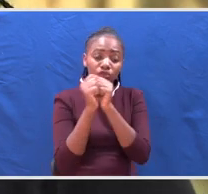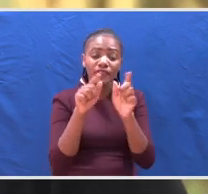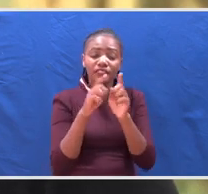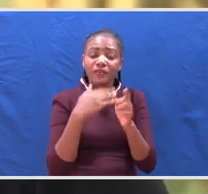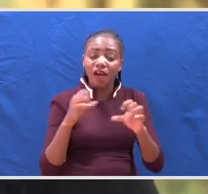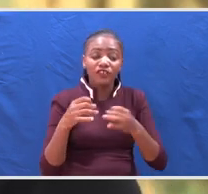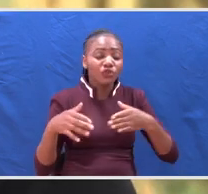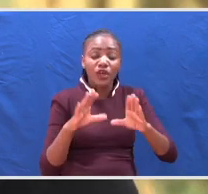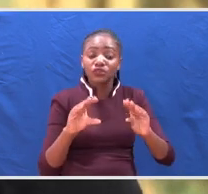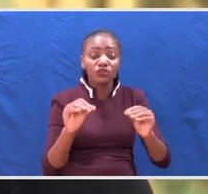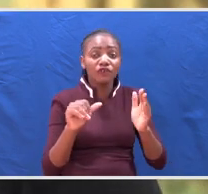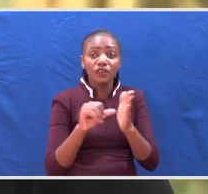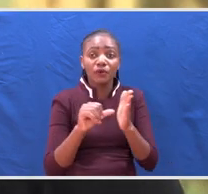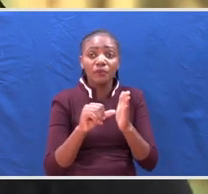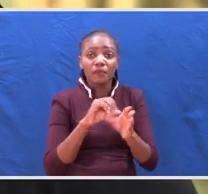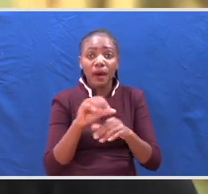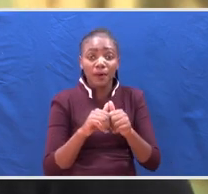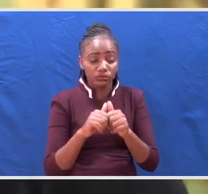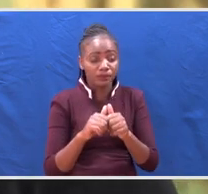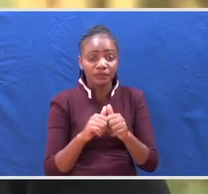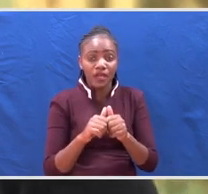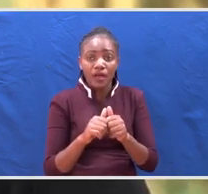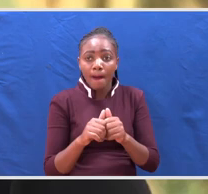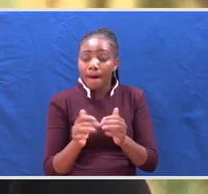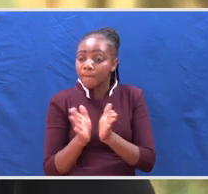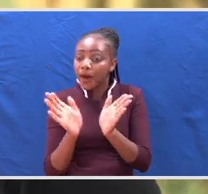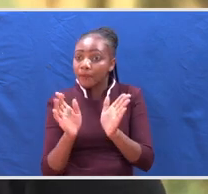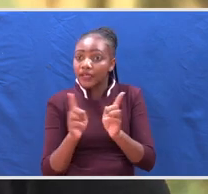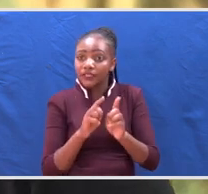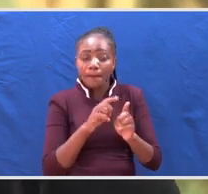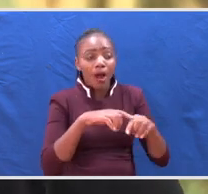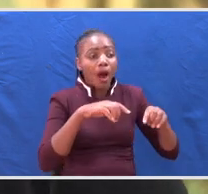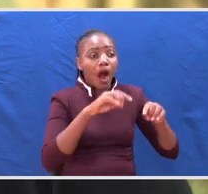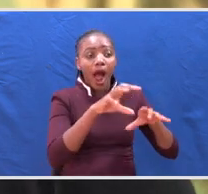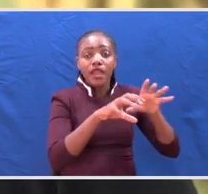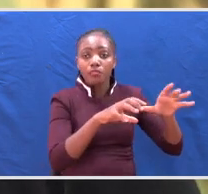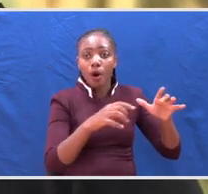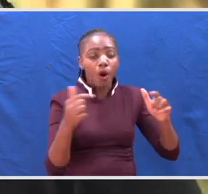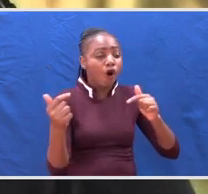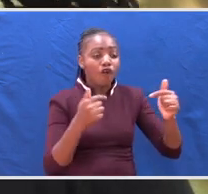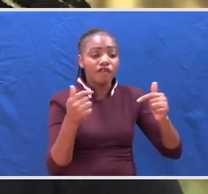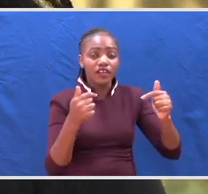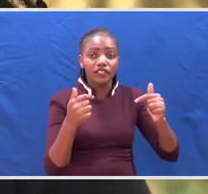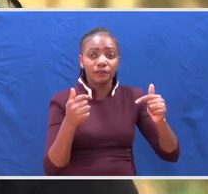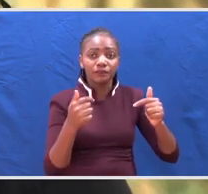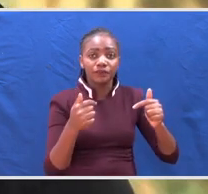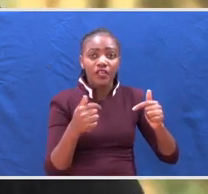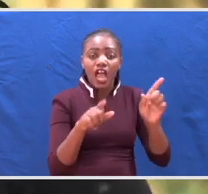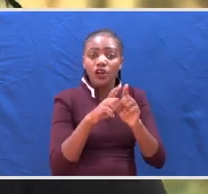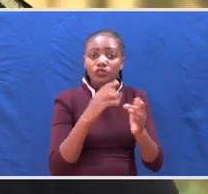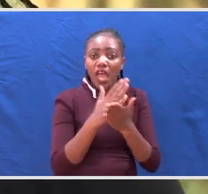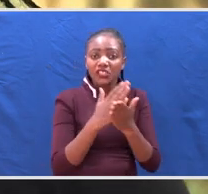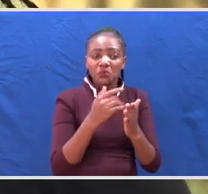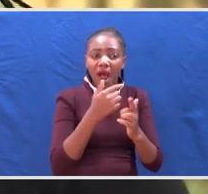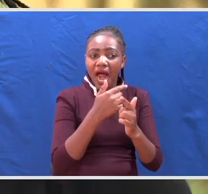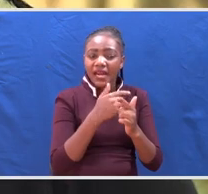new ways of solving the human-wildlife conflict, new technologies that will not cause the death of